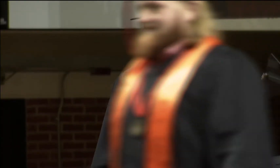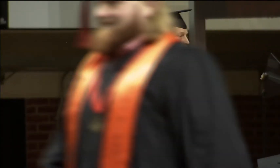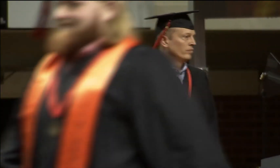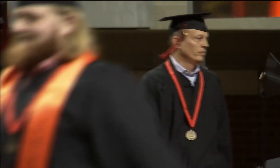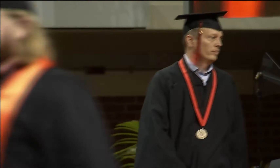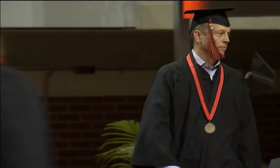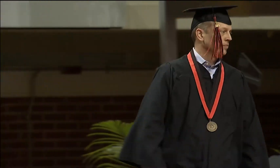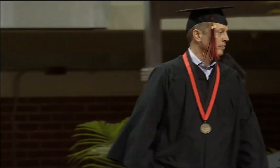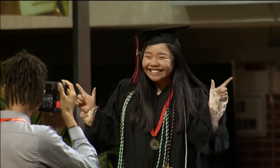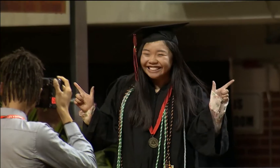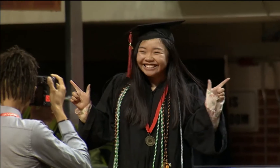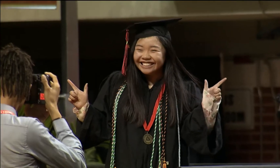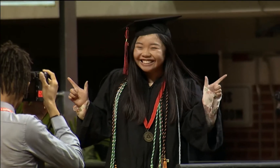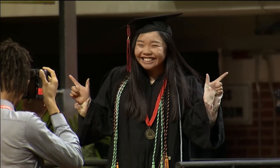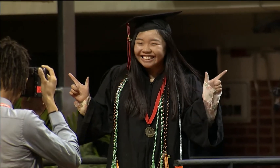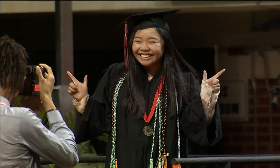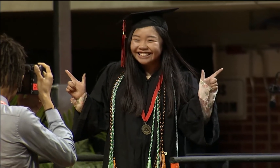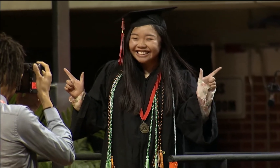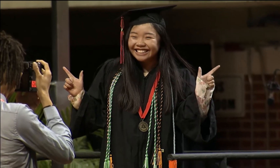Justin Brady.